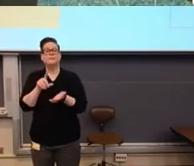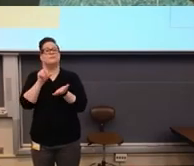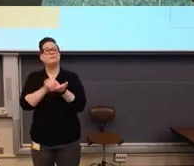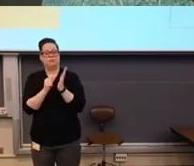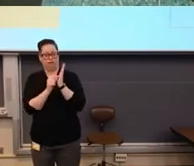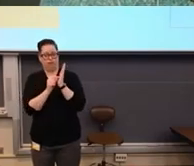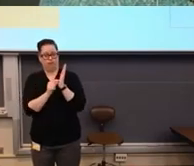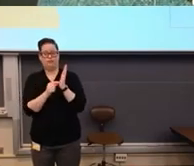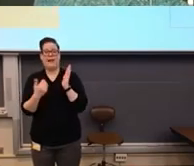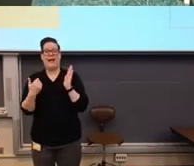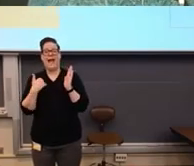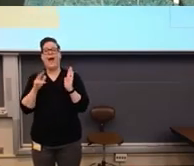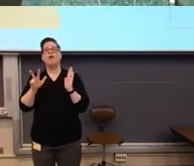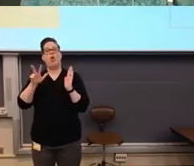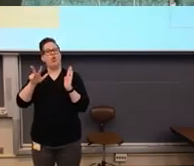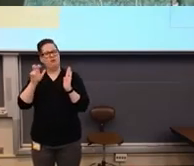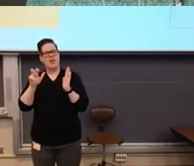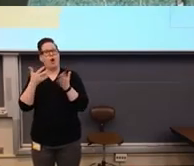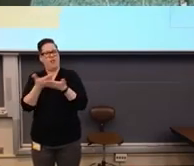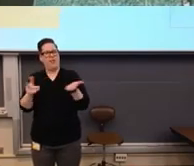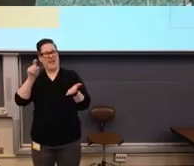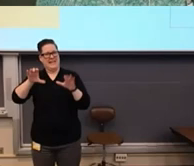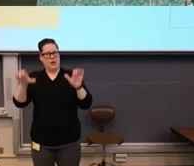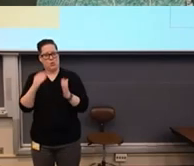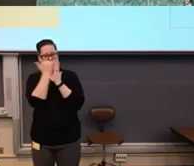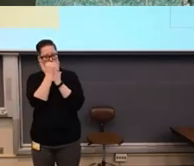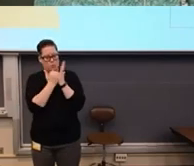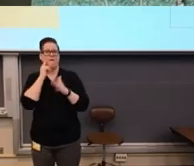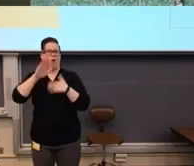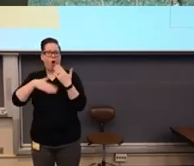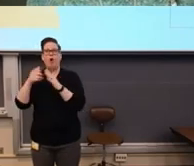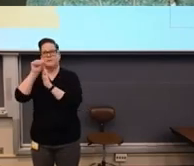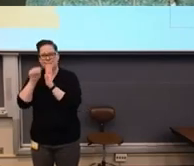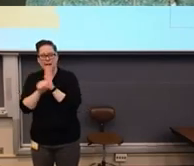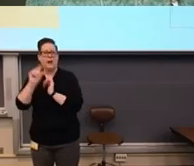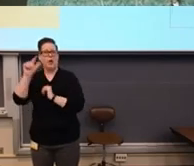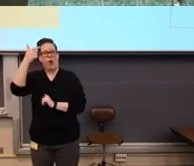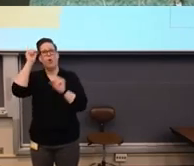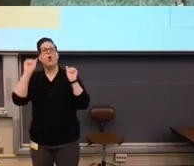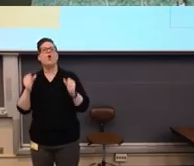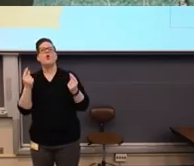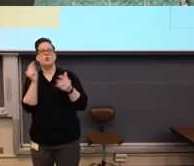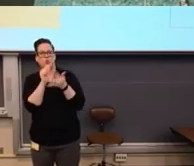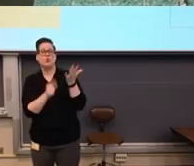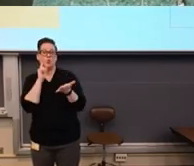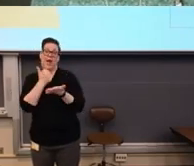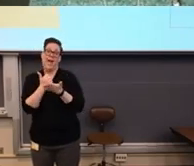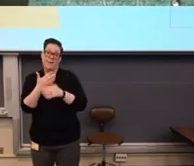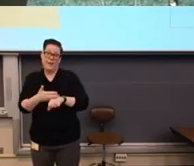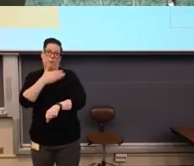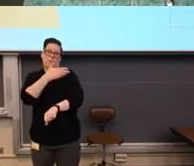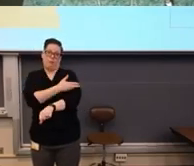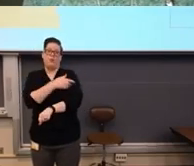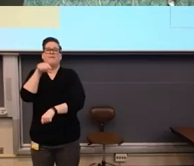contained 300 action items that the states and federal governments could do to do a better job of taking care of